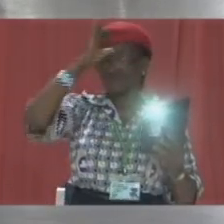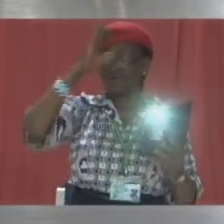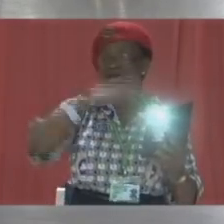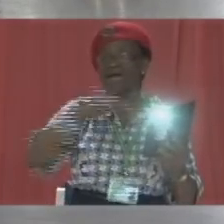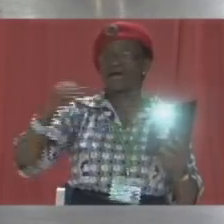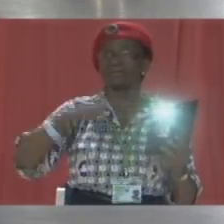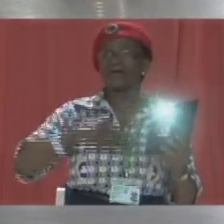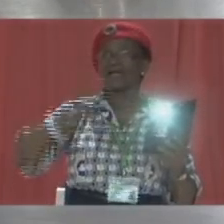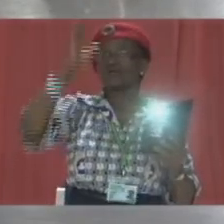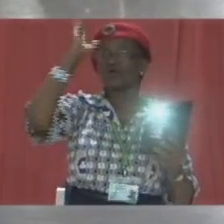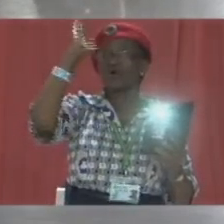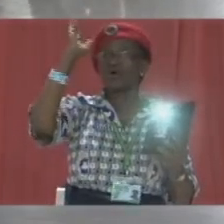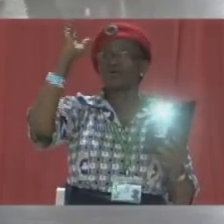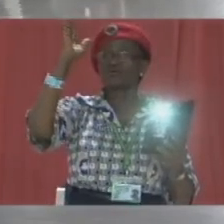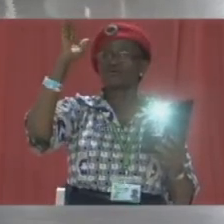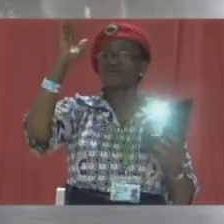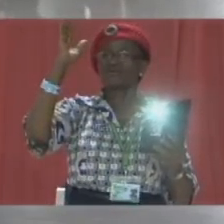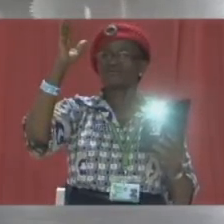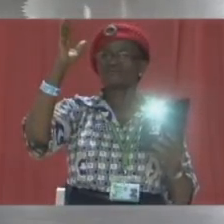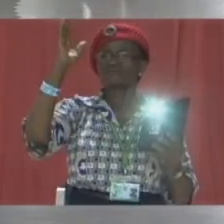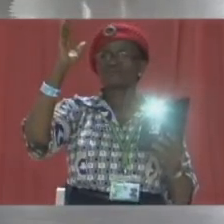Baba mi ati Olorun mi.